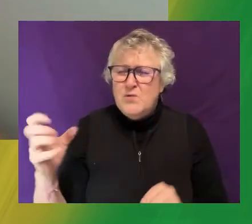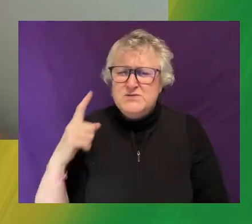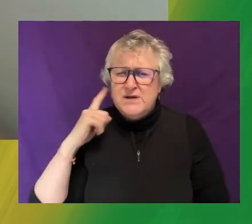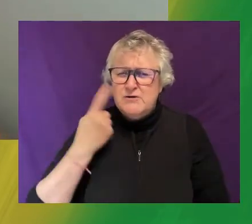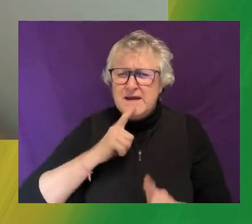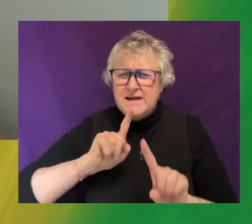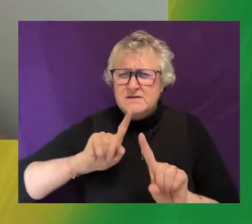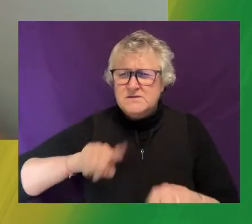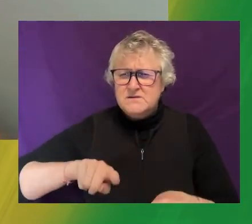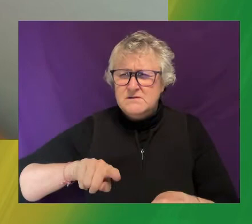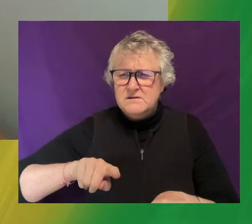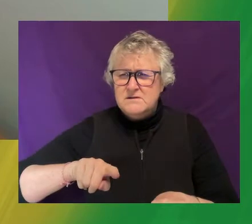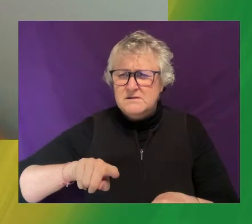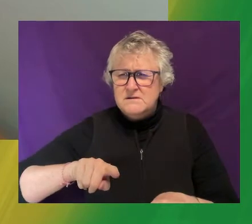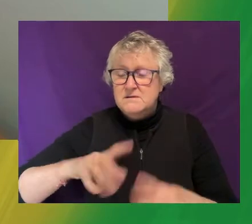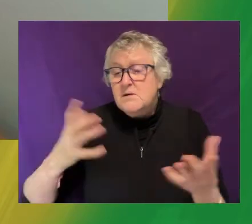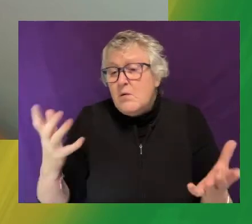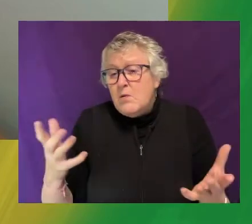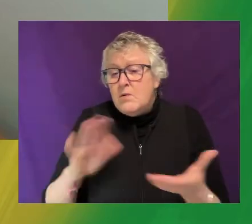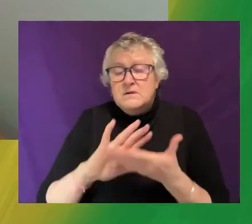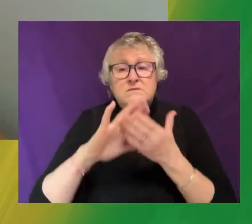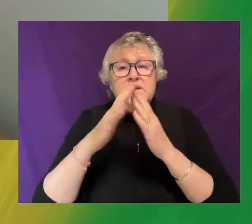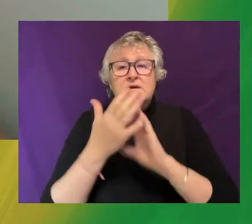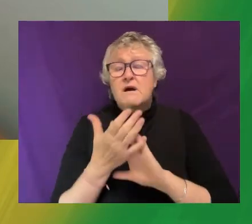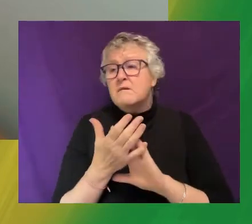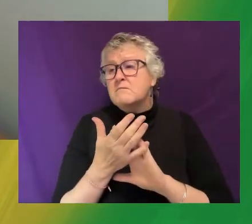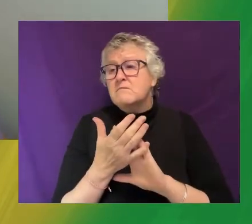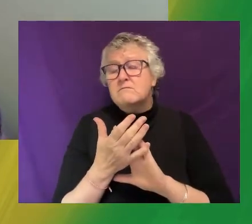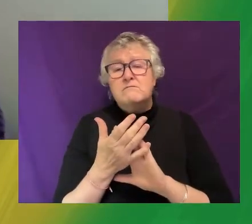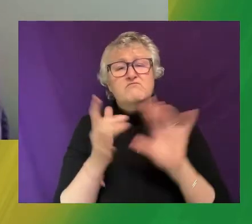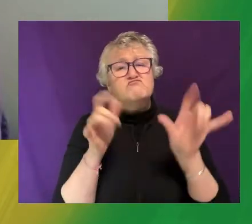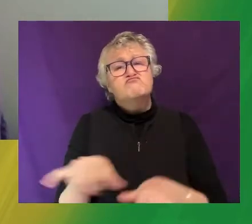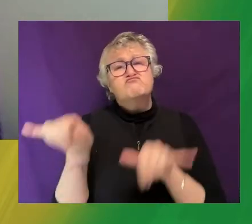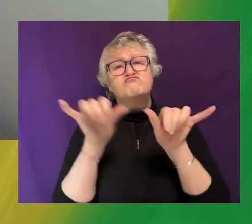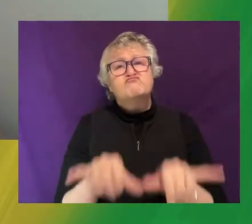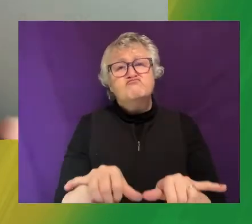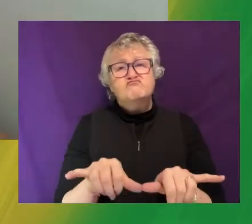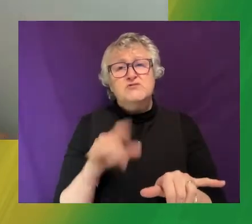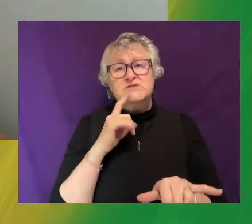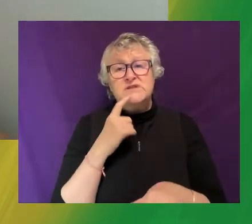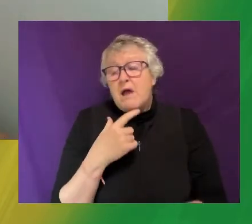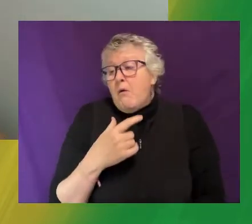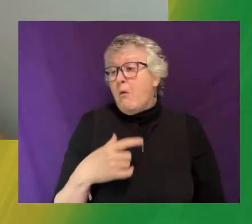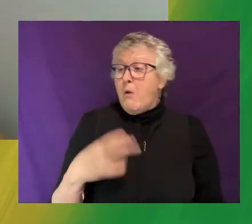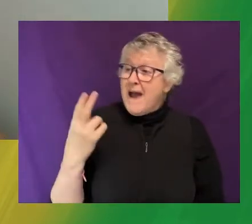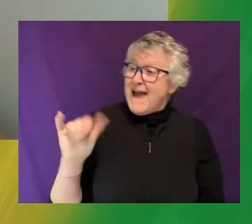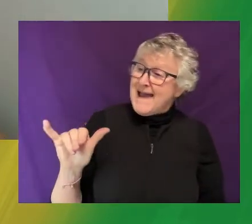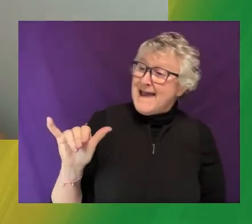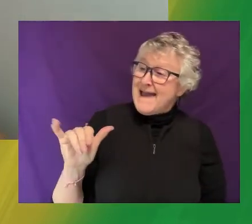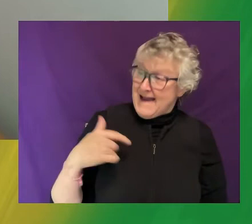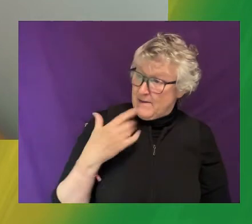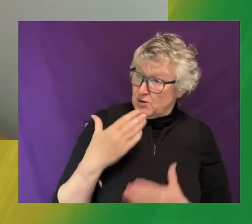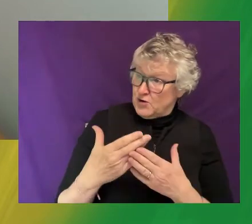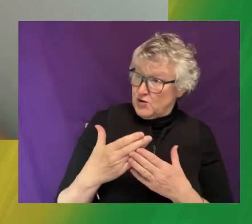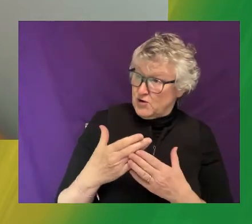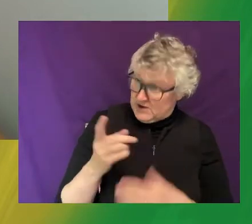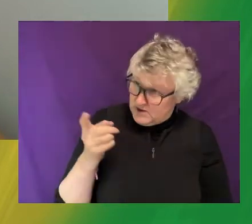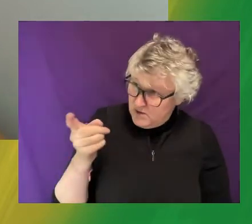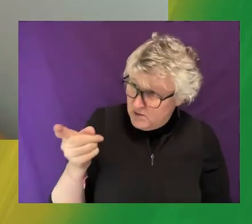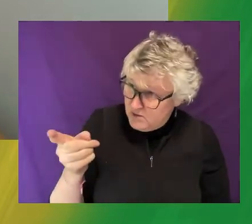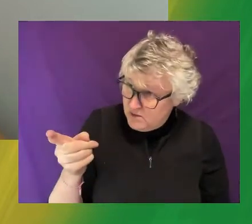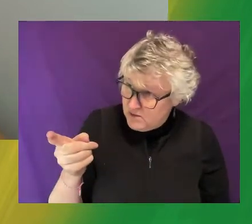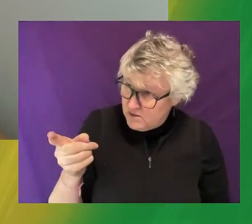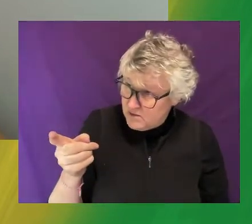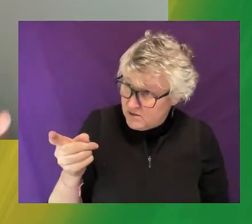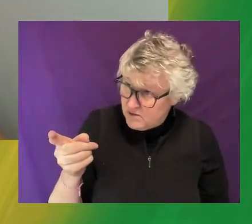it's become the norm to respond in turn with a, hey, I'm good. And you? The faster the response, the